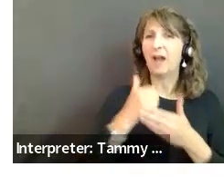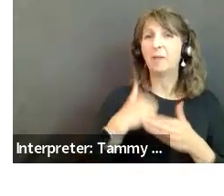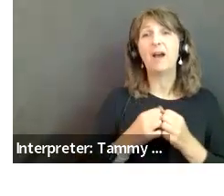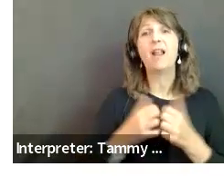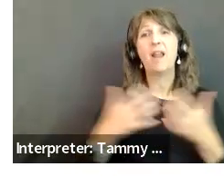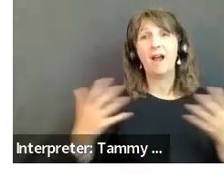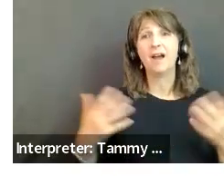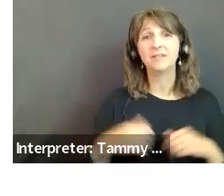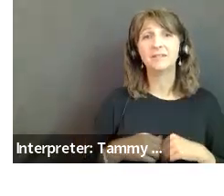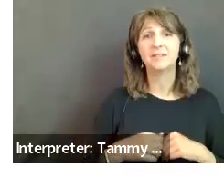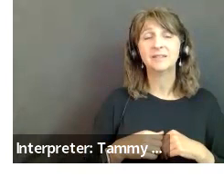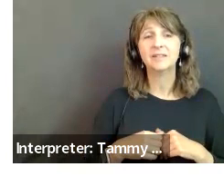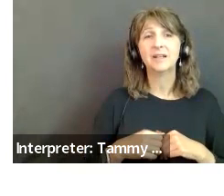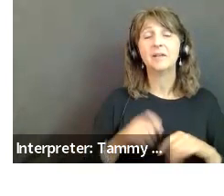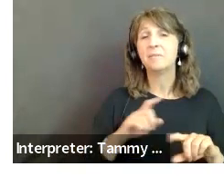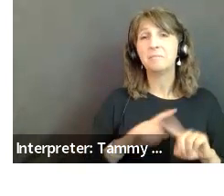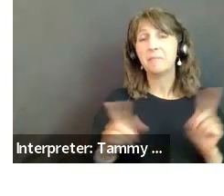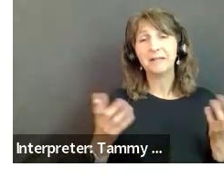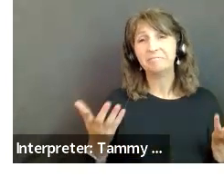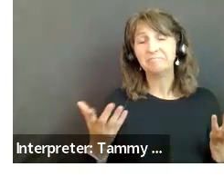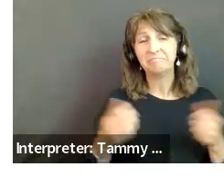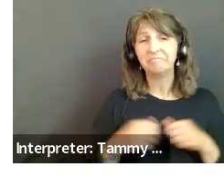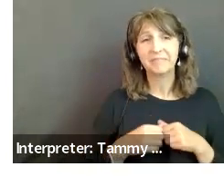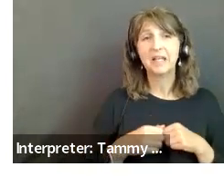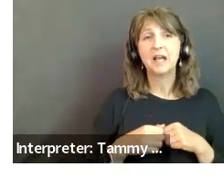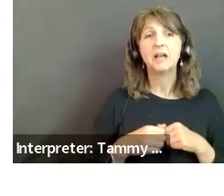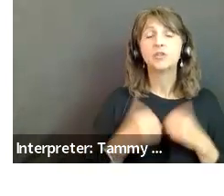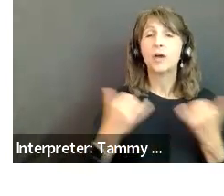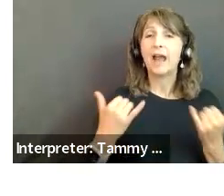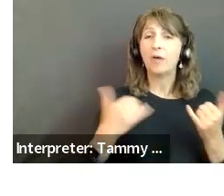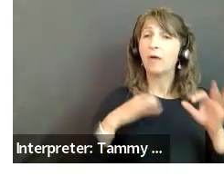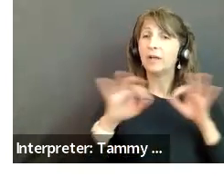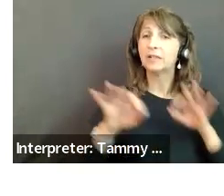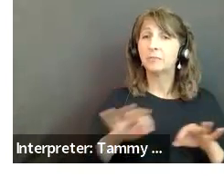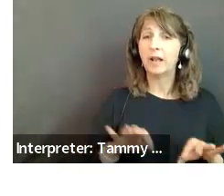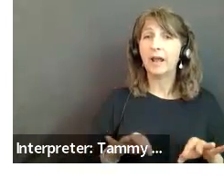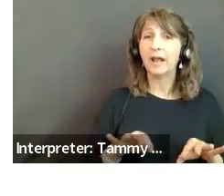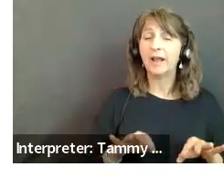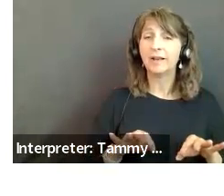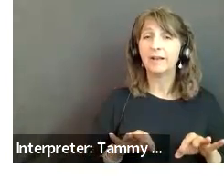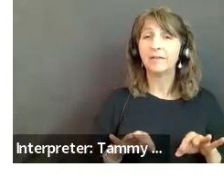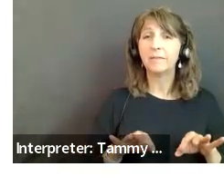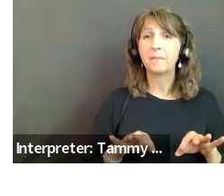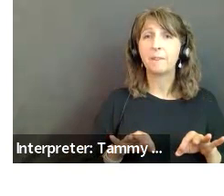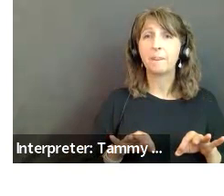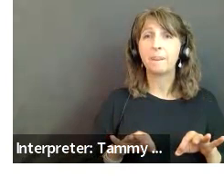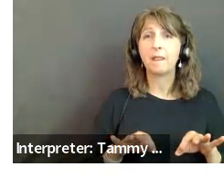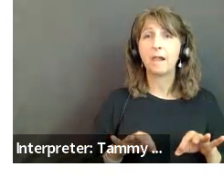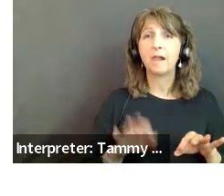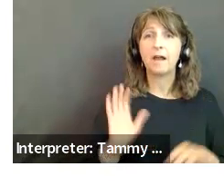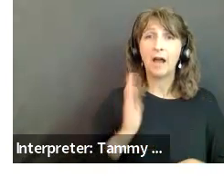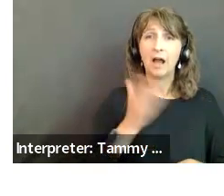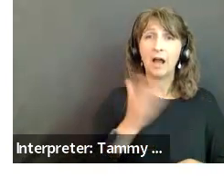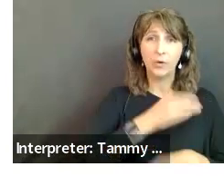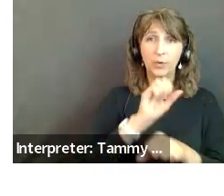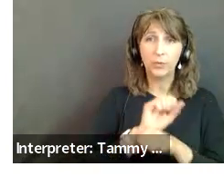So now I want to explain, why we kind of do the work that we do.